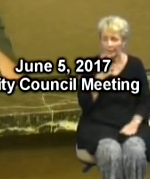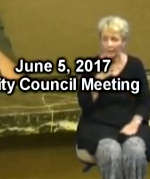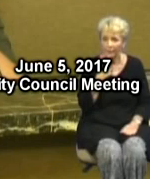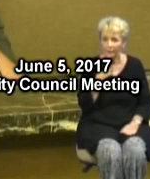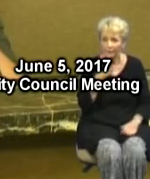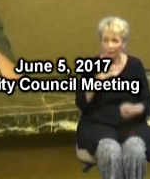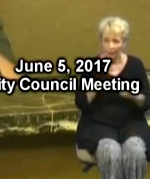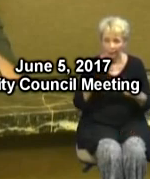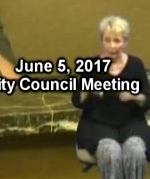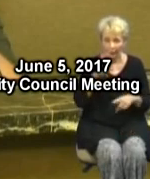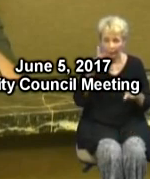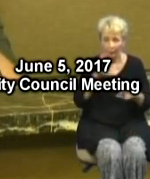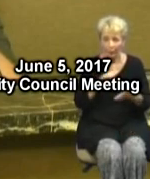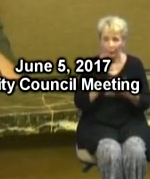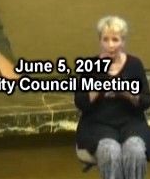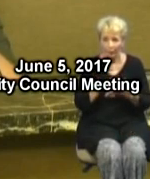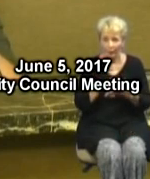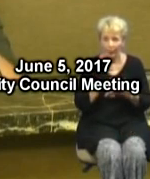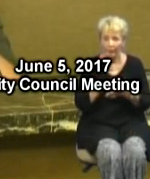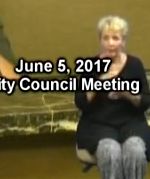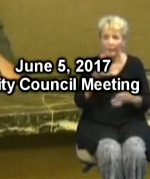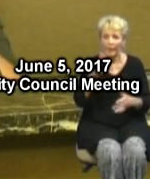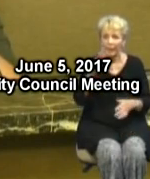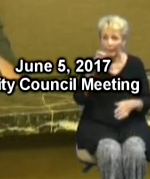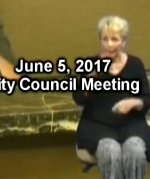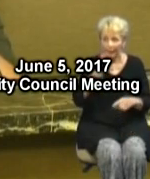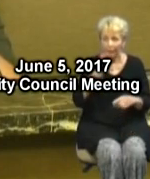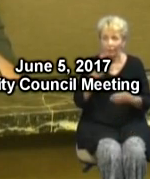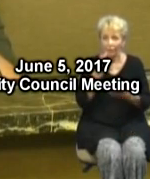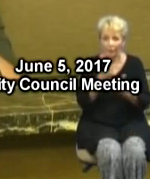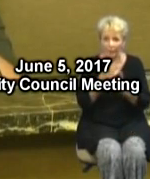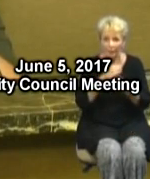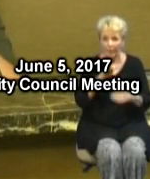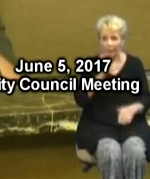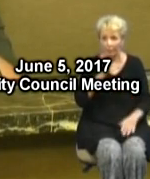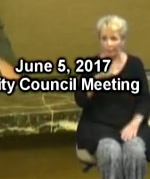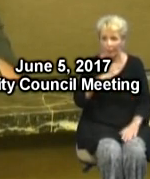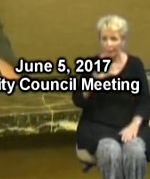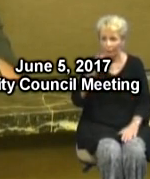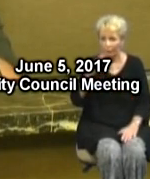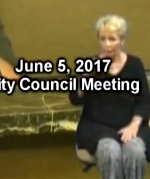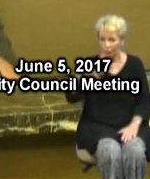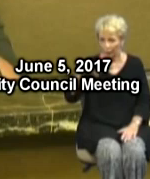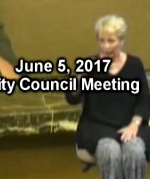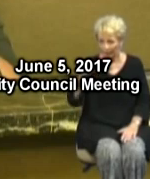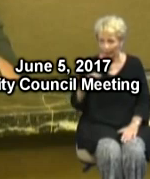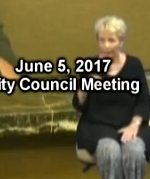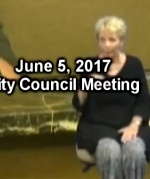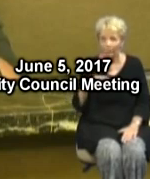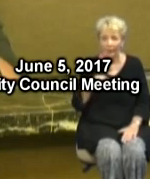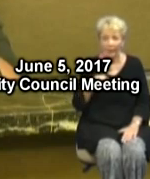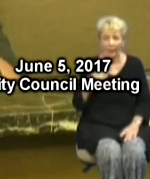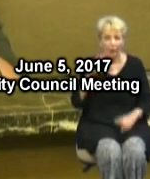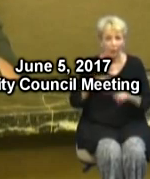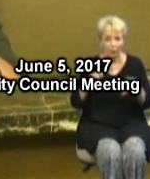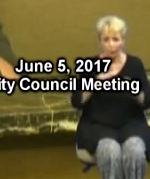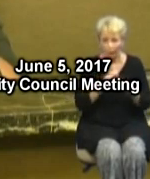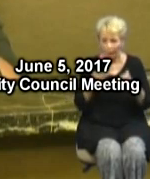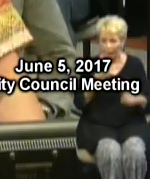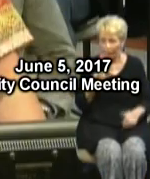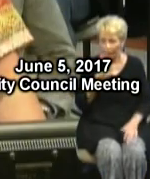to these two people, to Karen Duncan, the finance director, and to Michael Chapman, I could not do it without